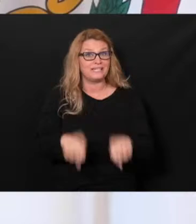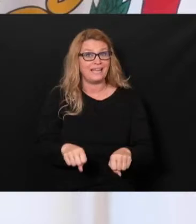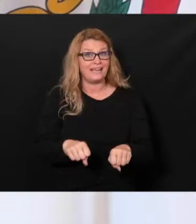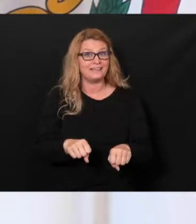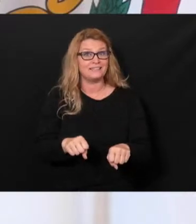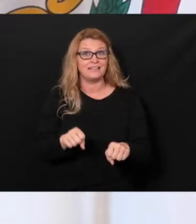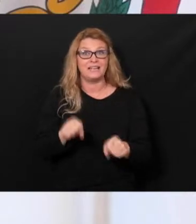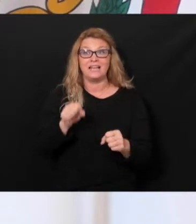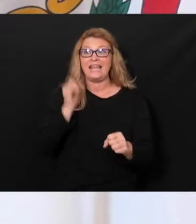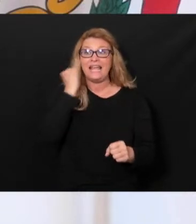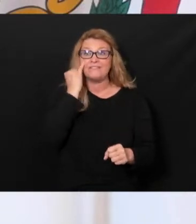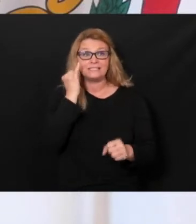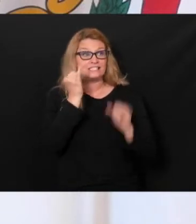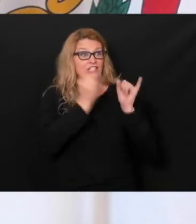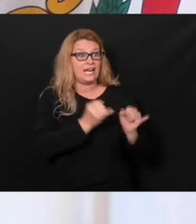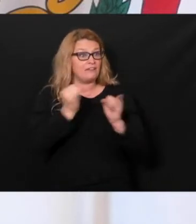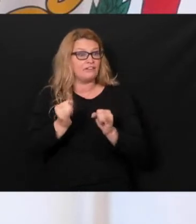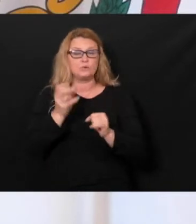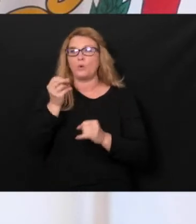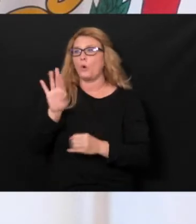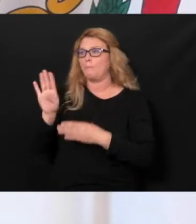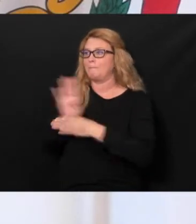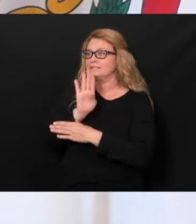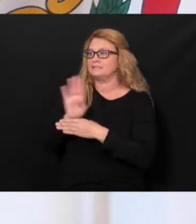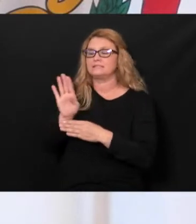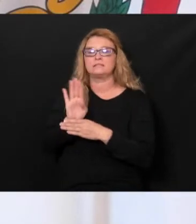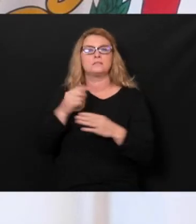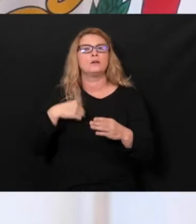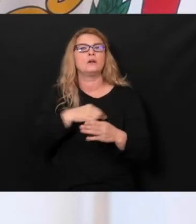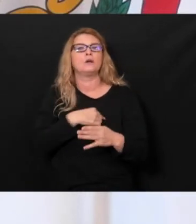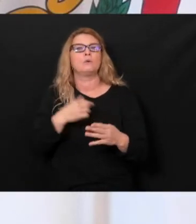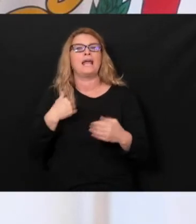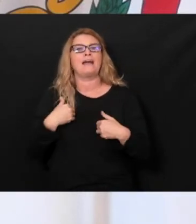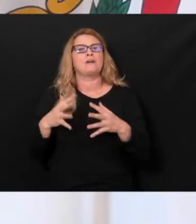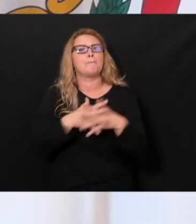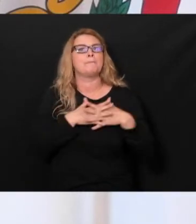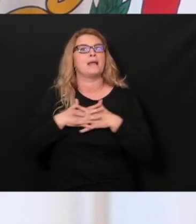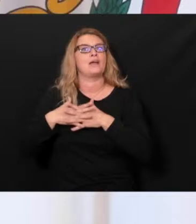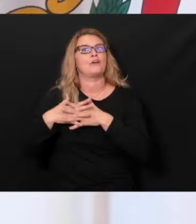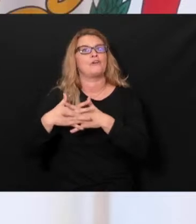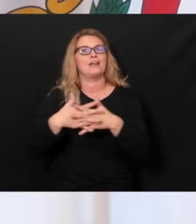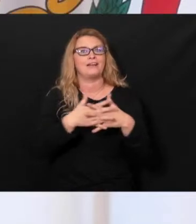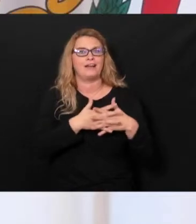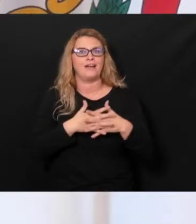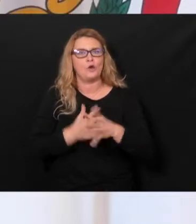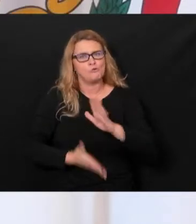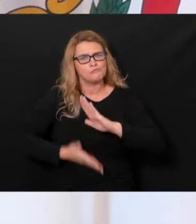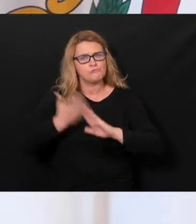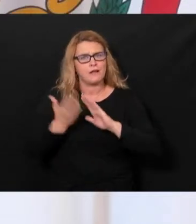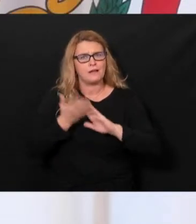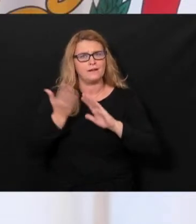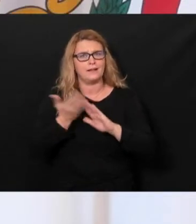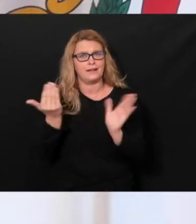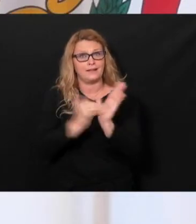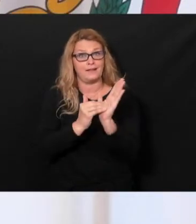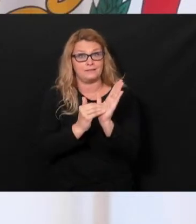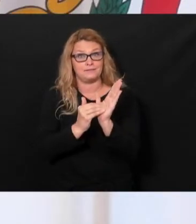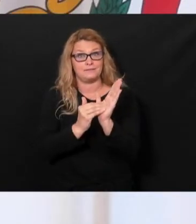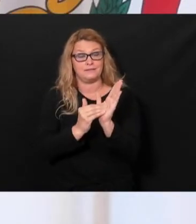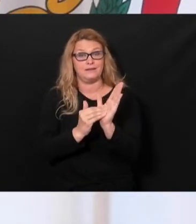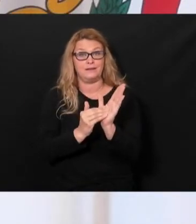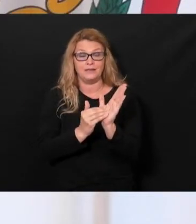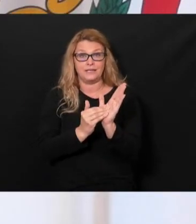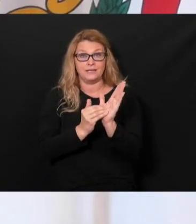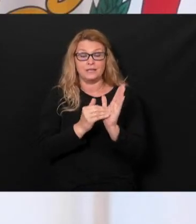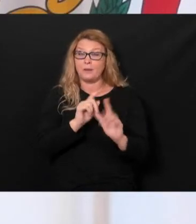they be individuals or businesses, and we get America really cooking again. Now, you'd have to